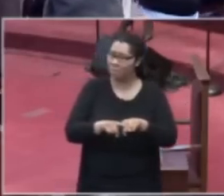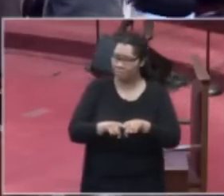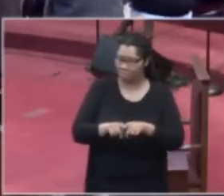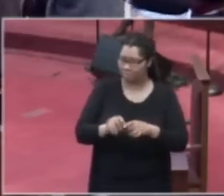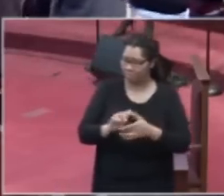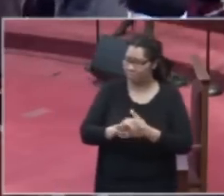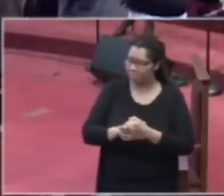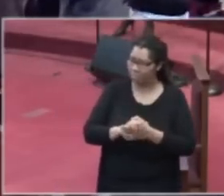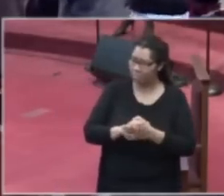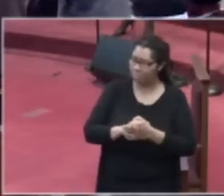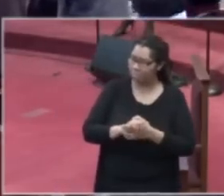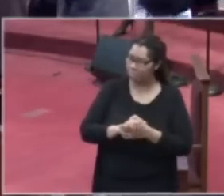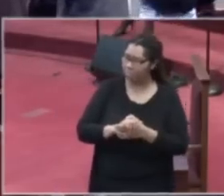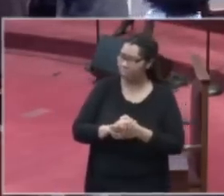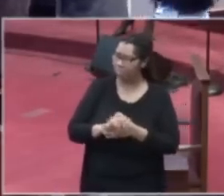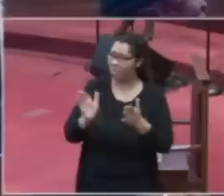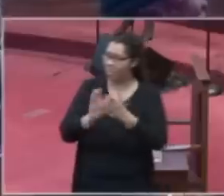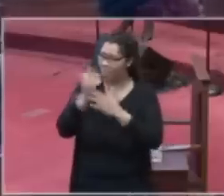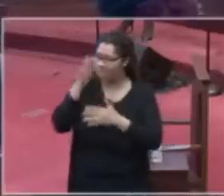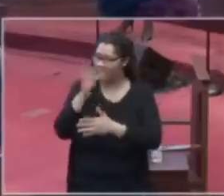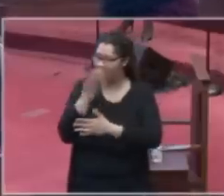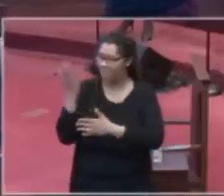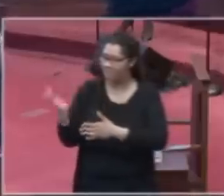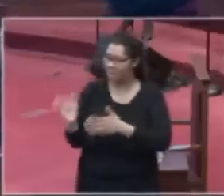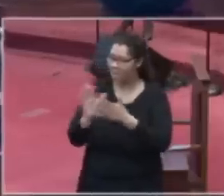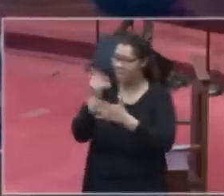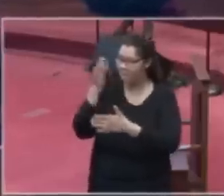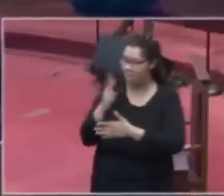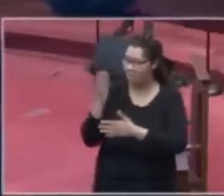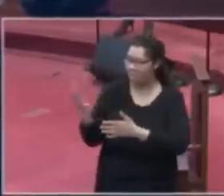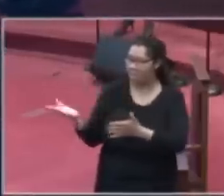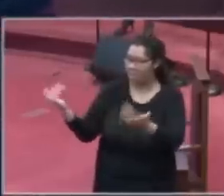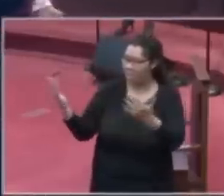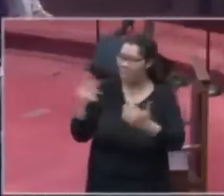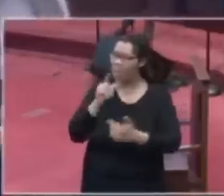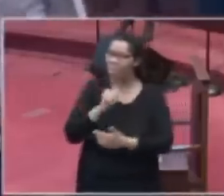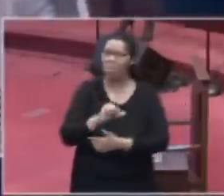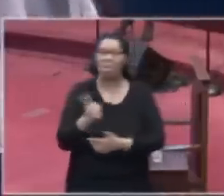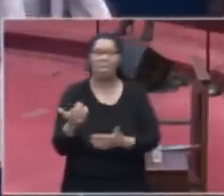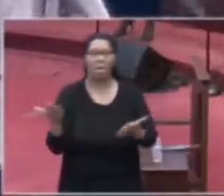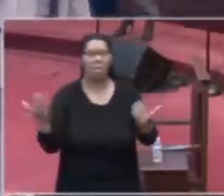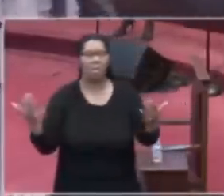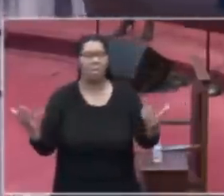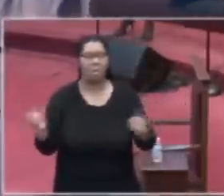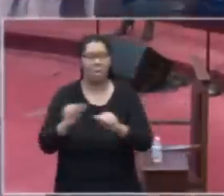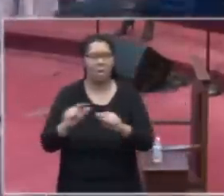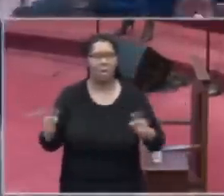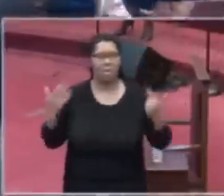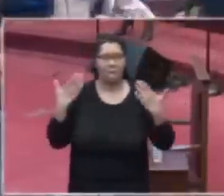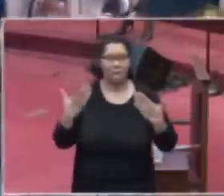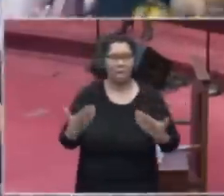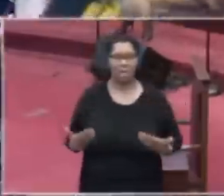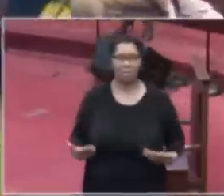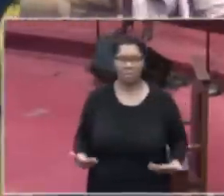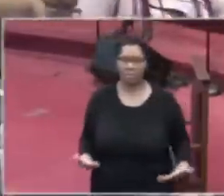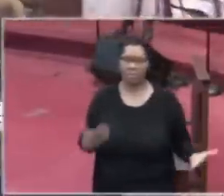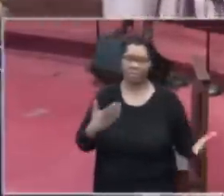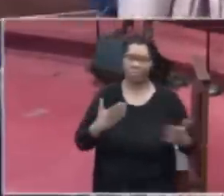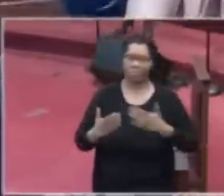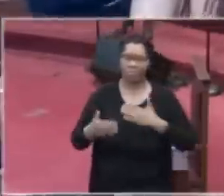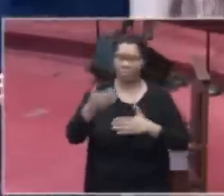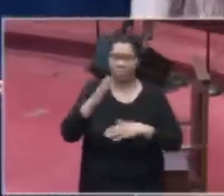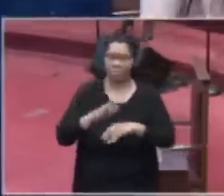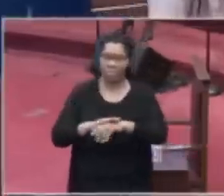Hallelujah. God be praised for you. Come on, who else? Who else? Who else? Everybody say, I will be.